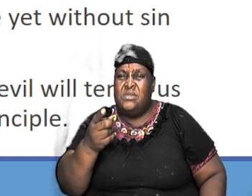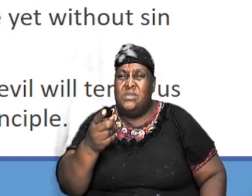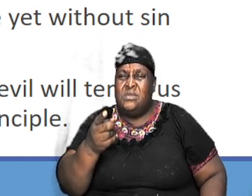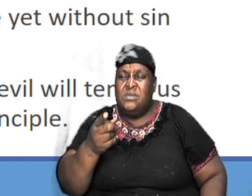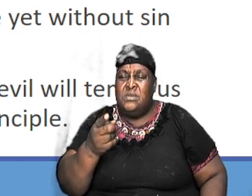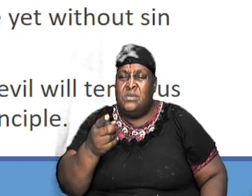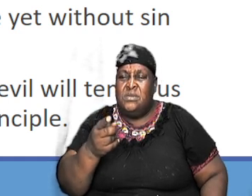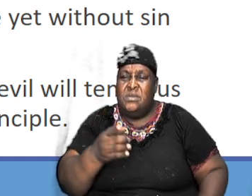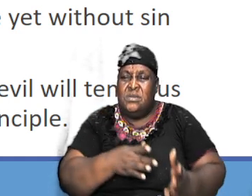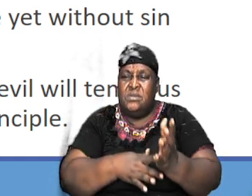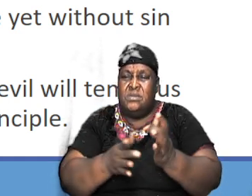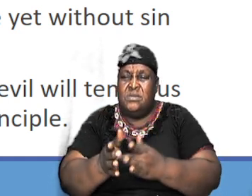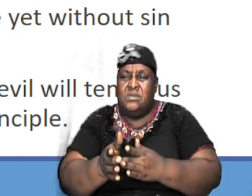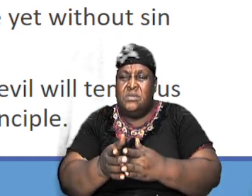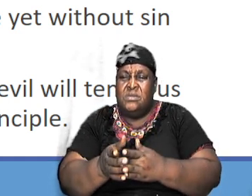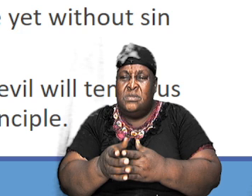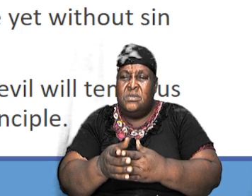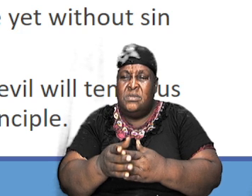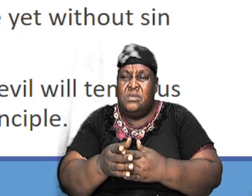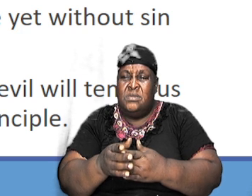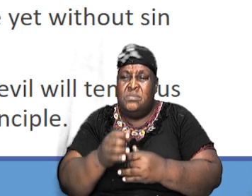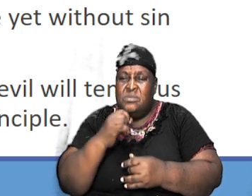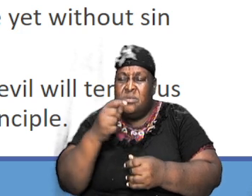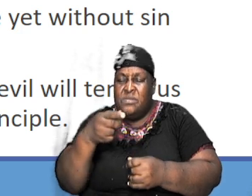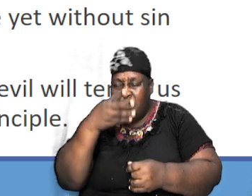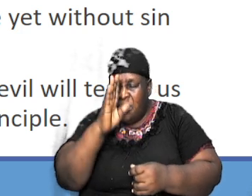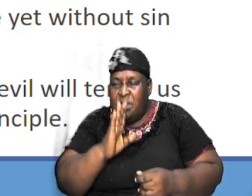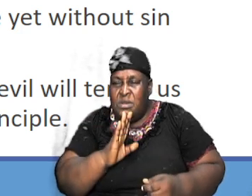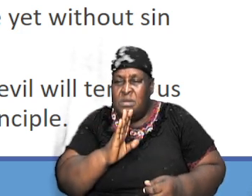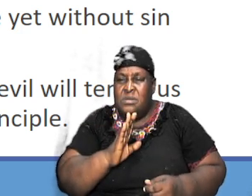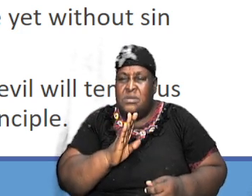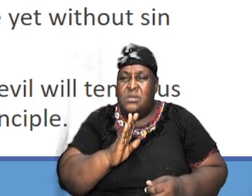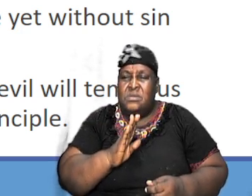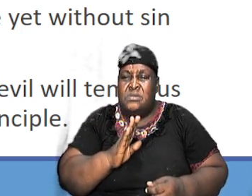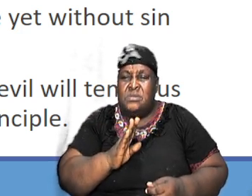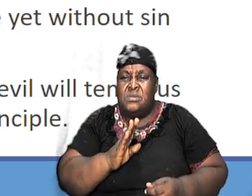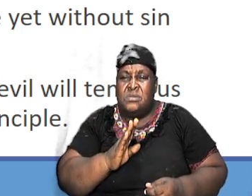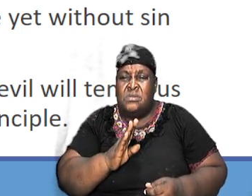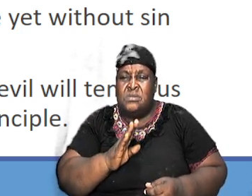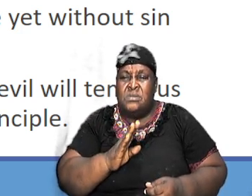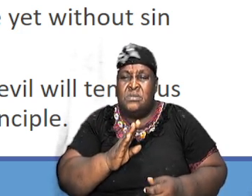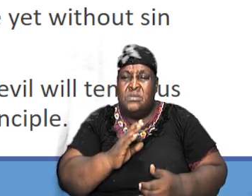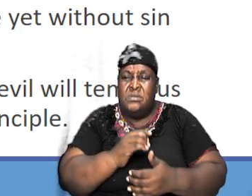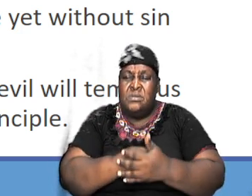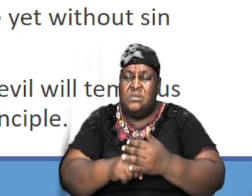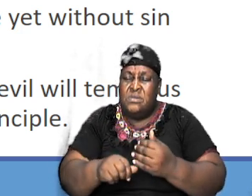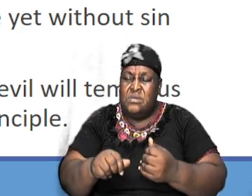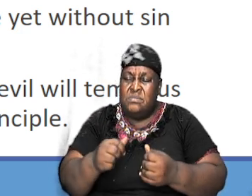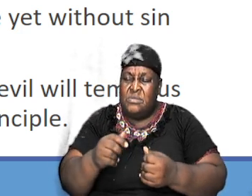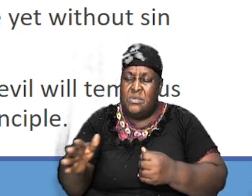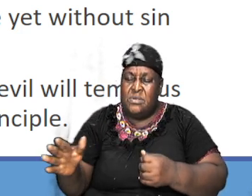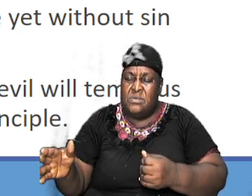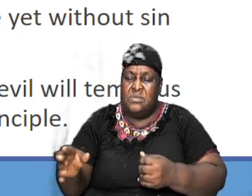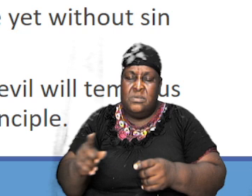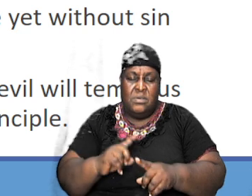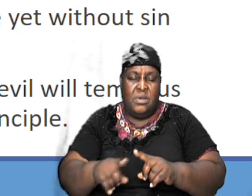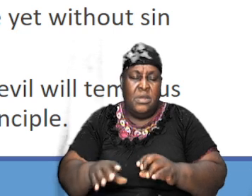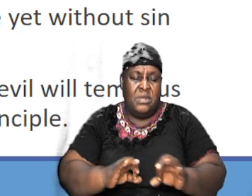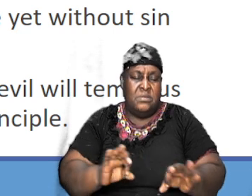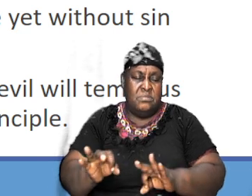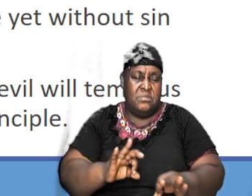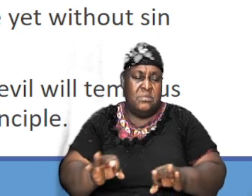it's a mystery. And we know that there are some things that we probably can't fully explain at this